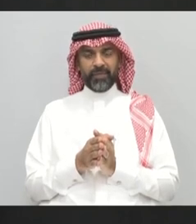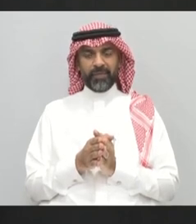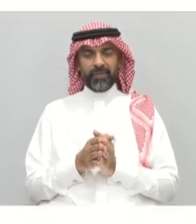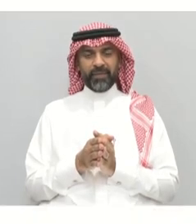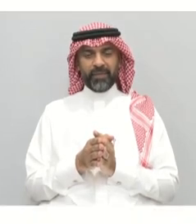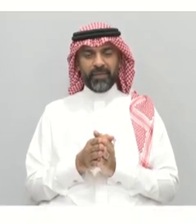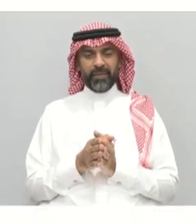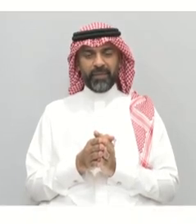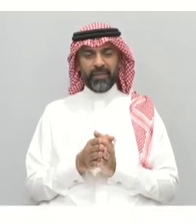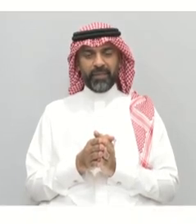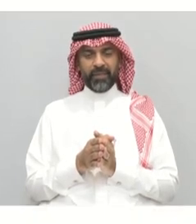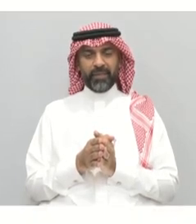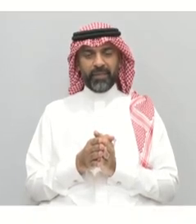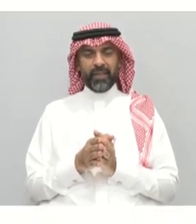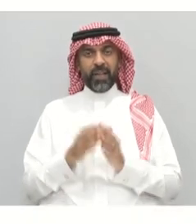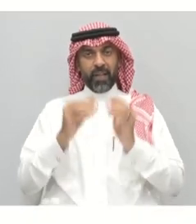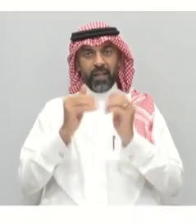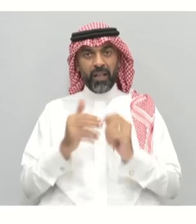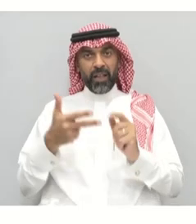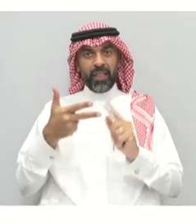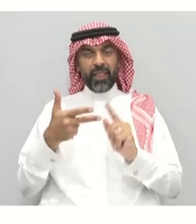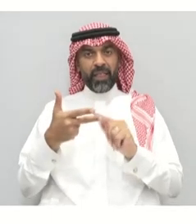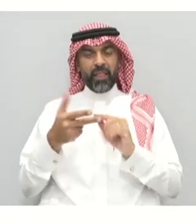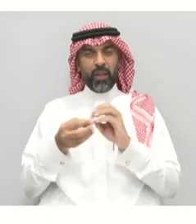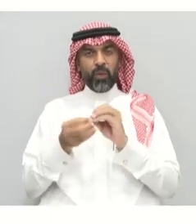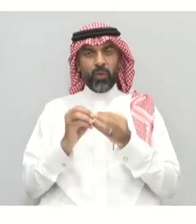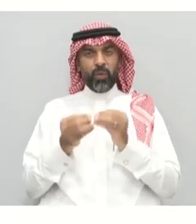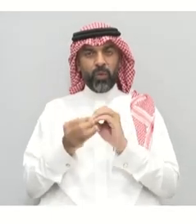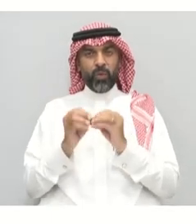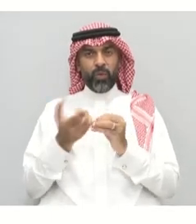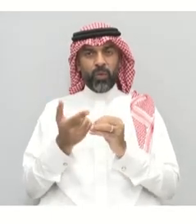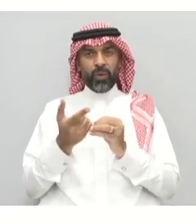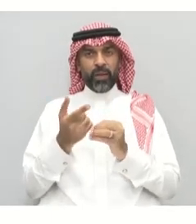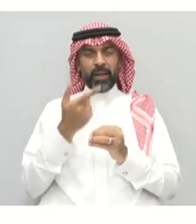Okay, that's good. Okay, now it is